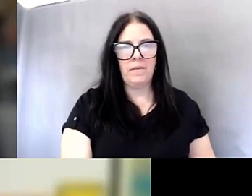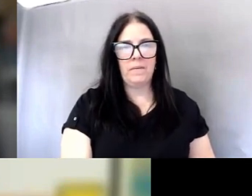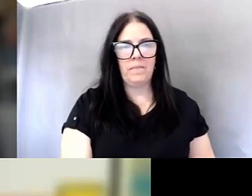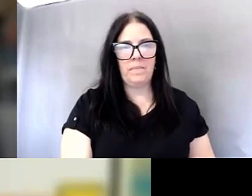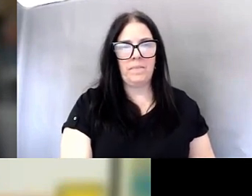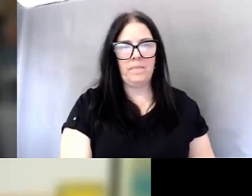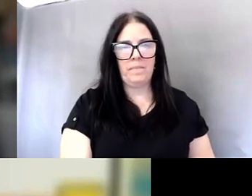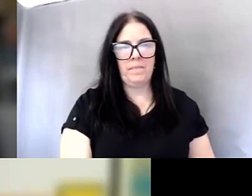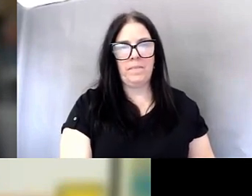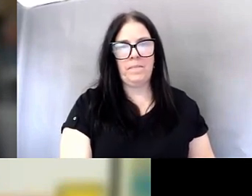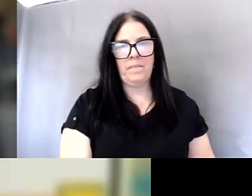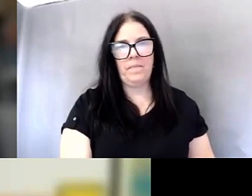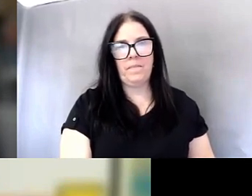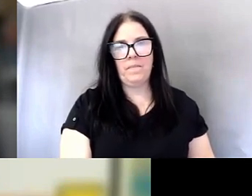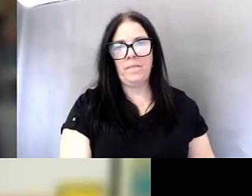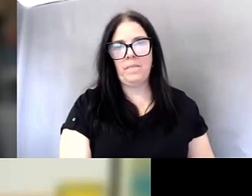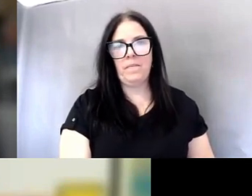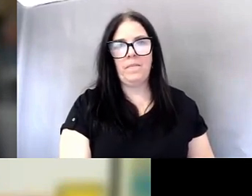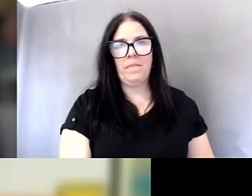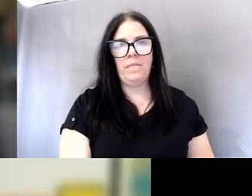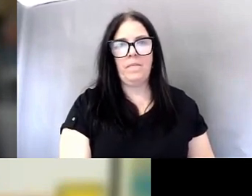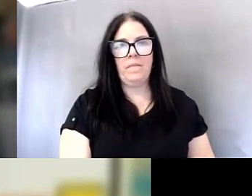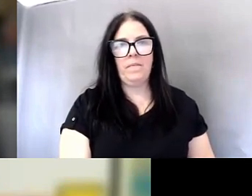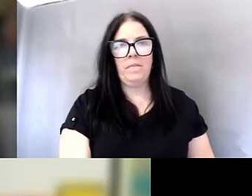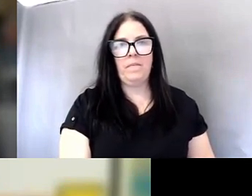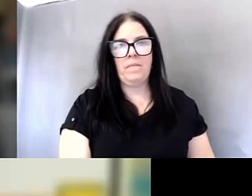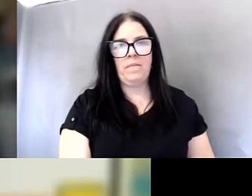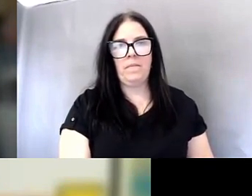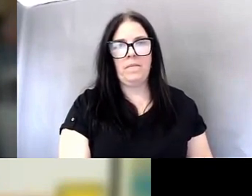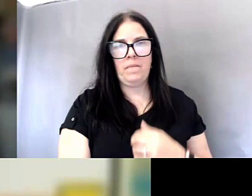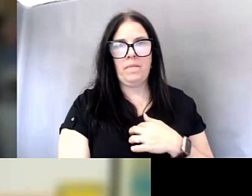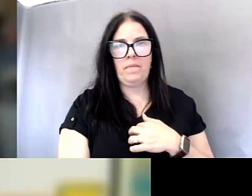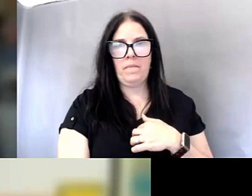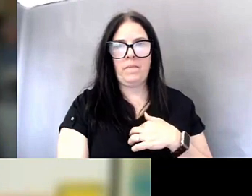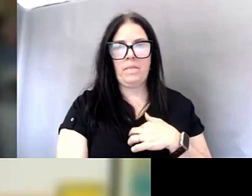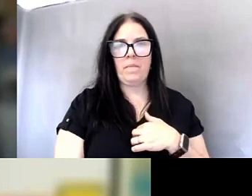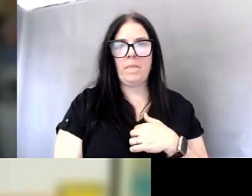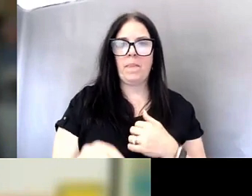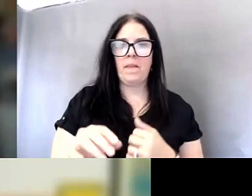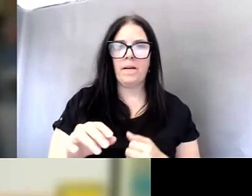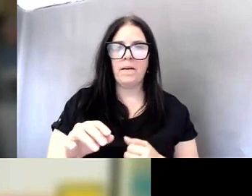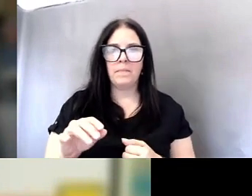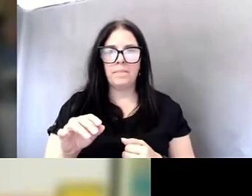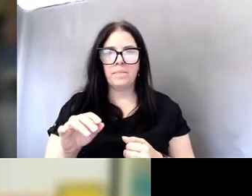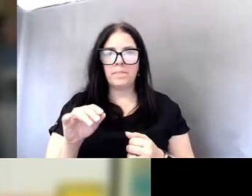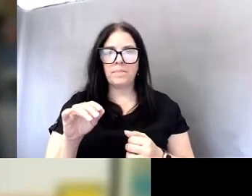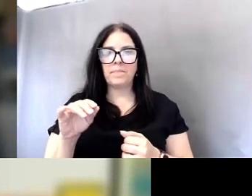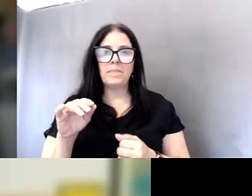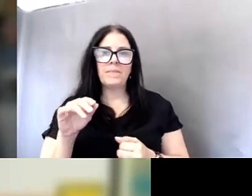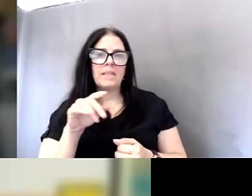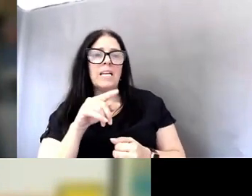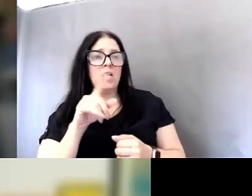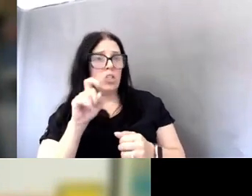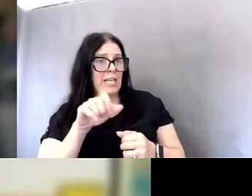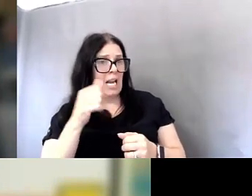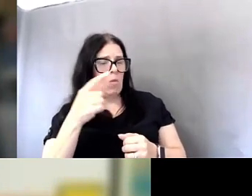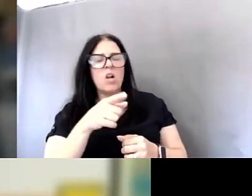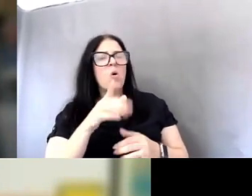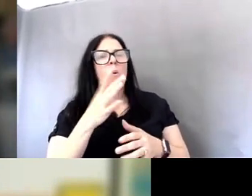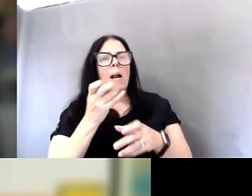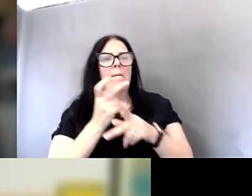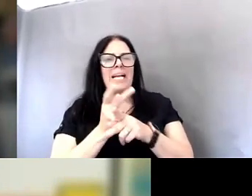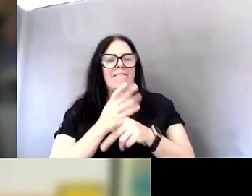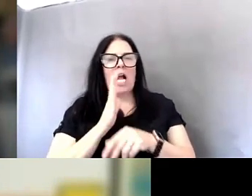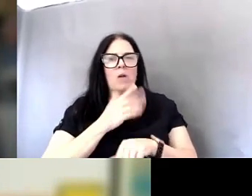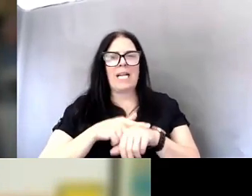And the other one? That's okay. Yep. We better be careful of our time. So make sure people have